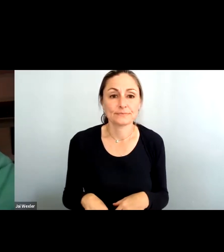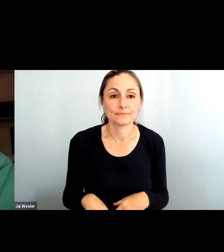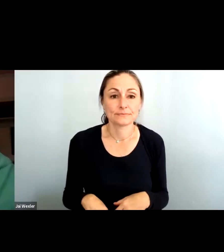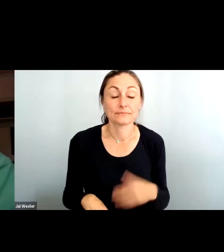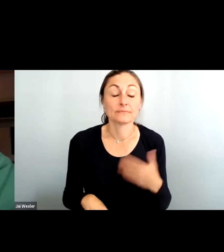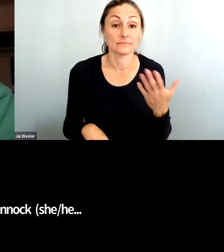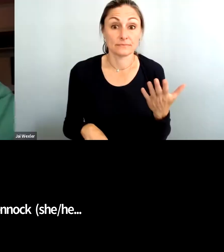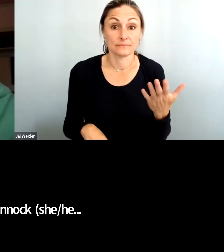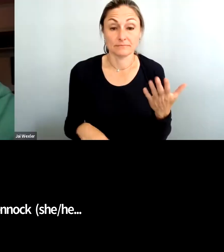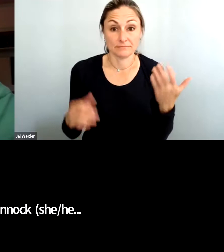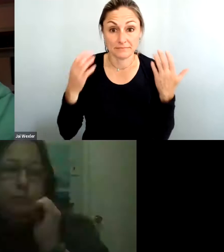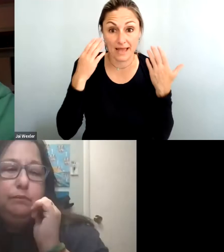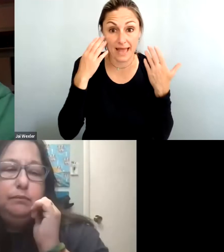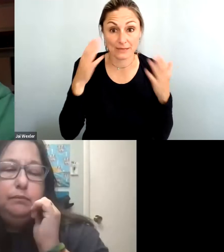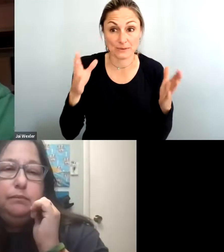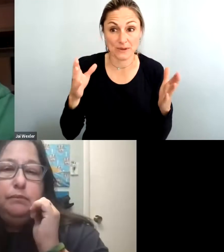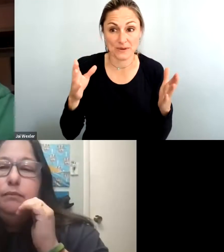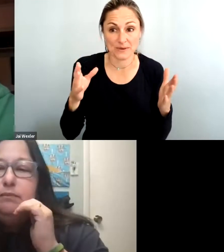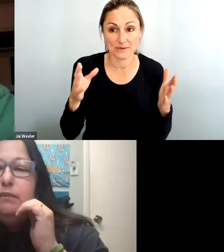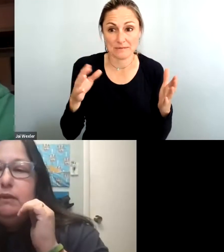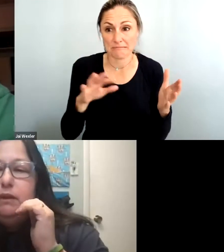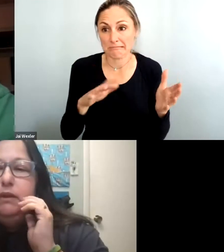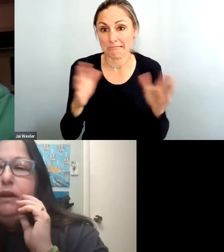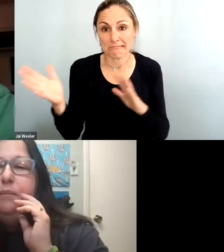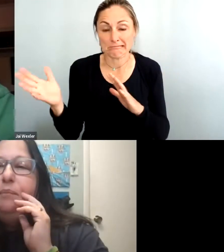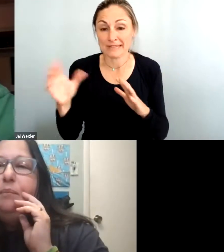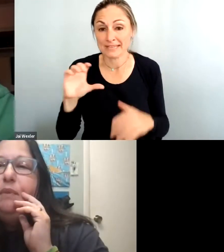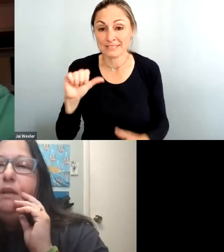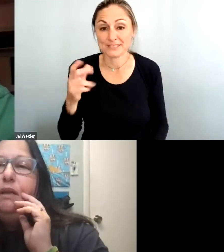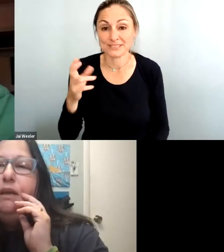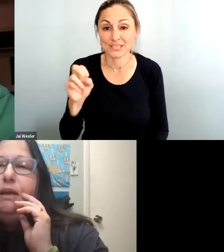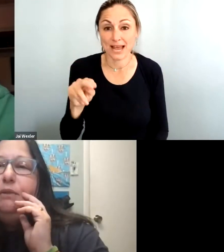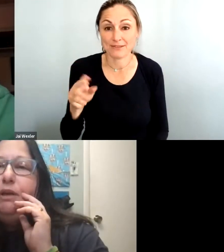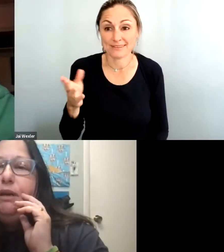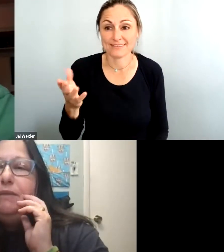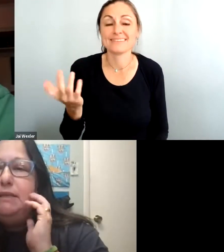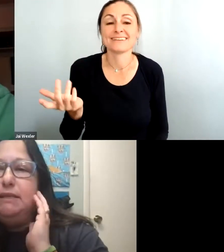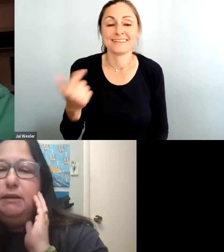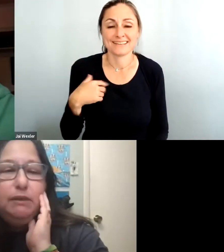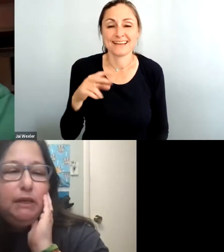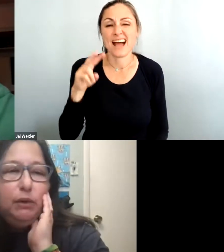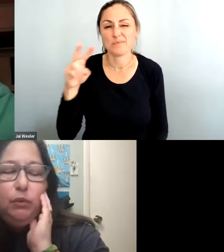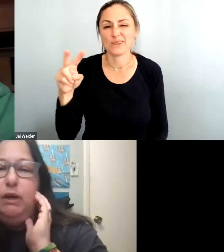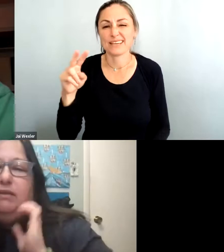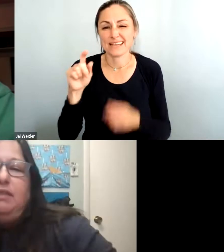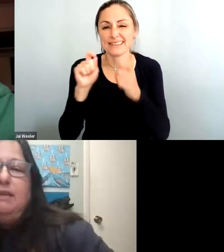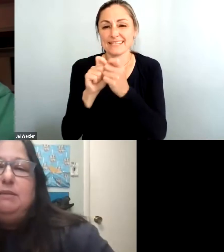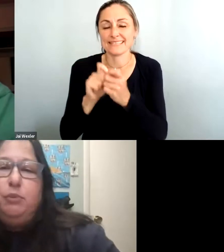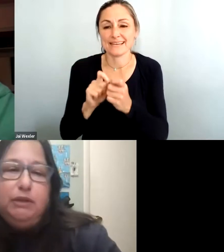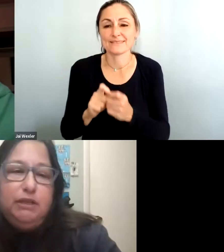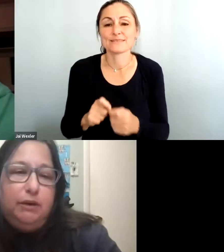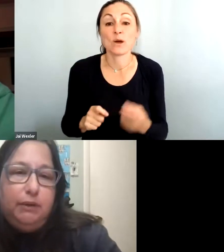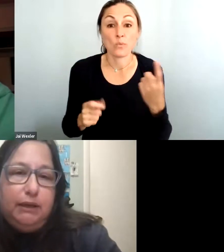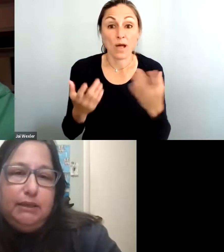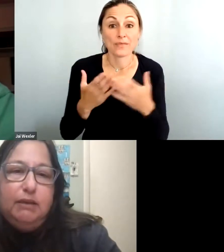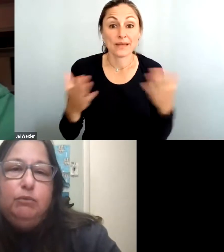Well, I don't know that, but that could go to Sharon. Sharon, do you want to answer that? Yeah, I'm looking up the details. One of the things